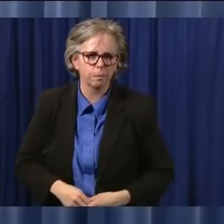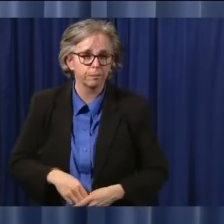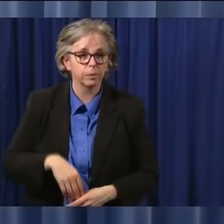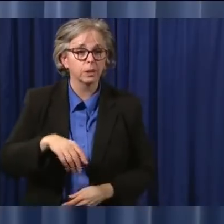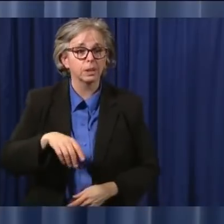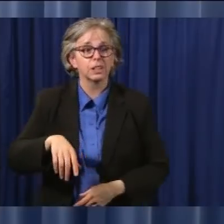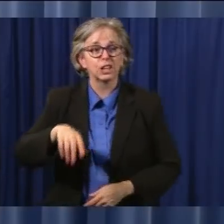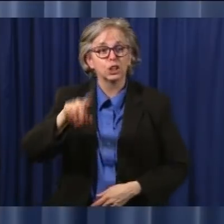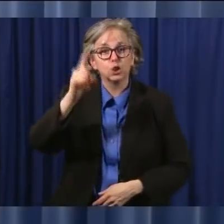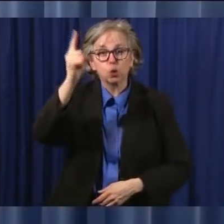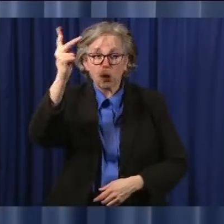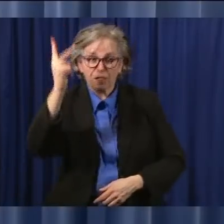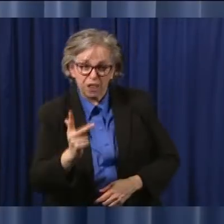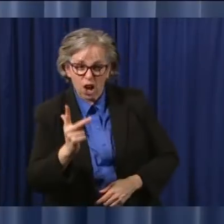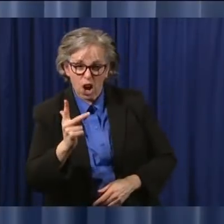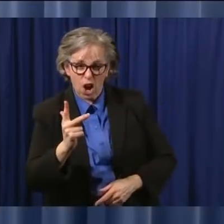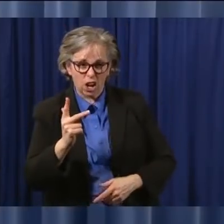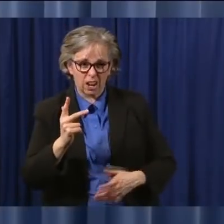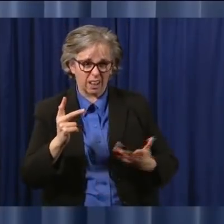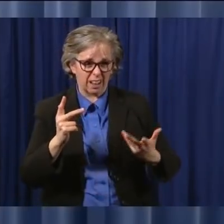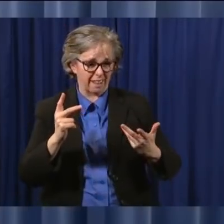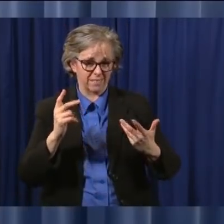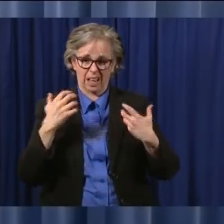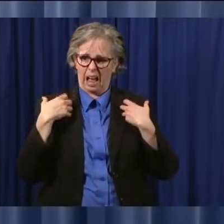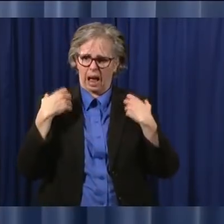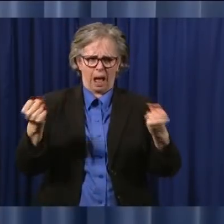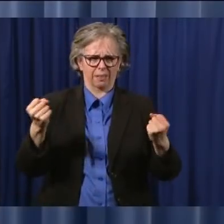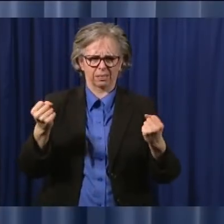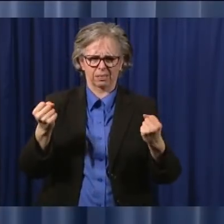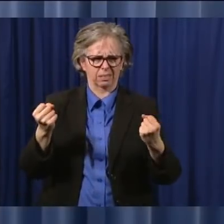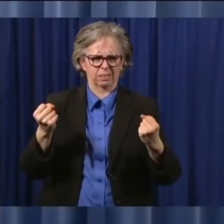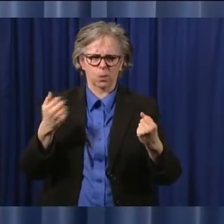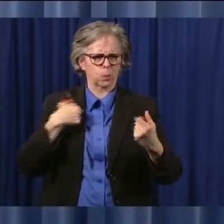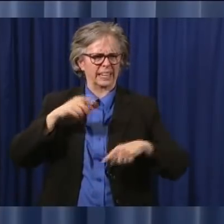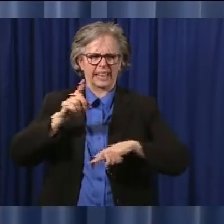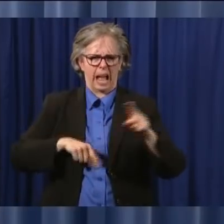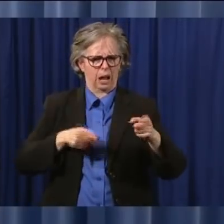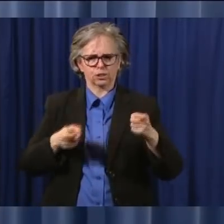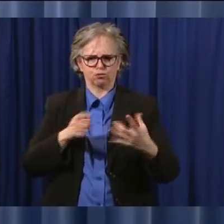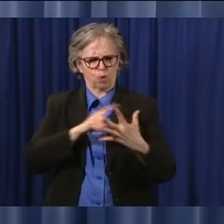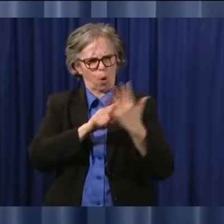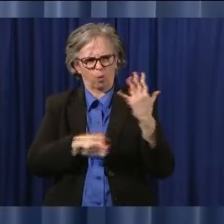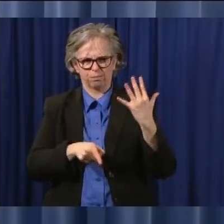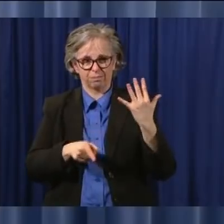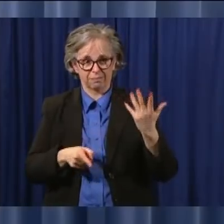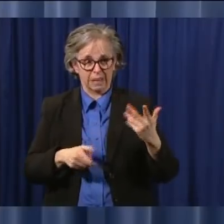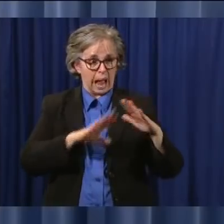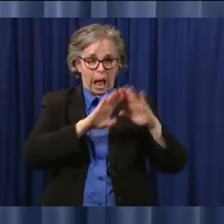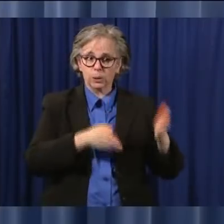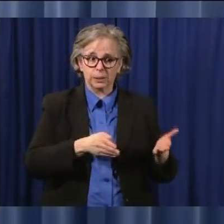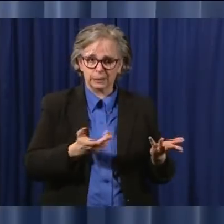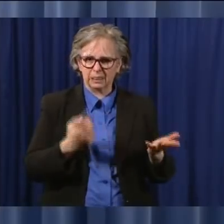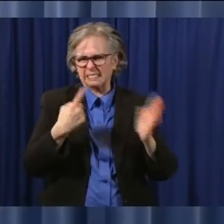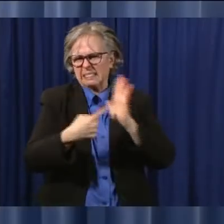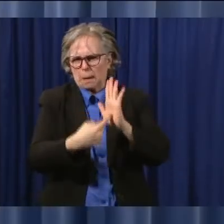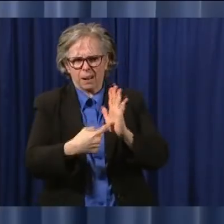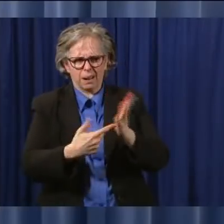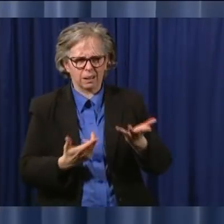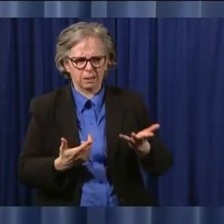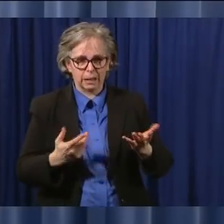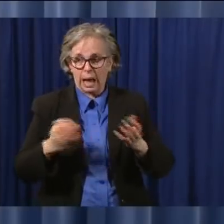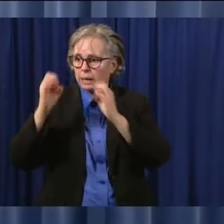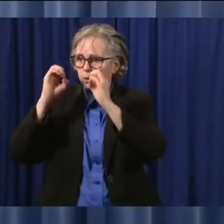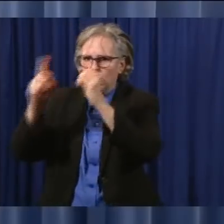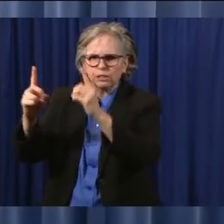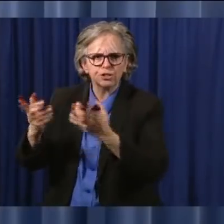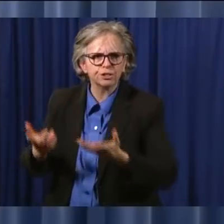outcomes are outside our control. Housing is certainly health policy. Education is health